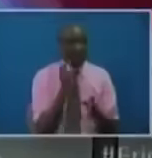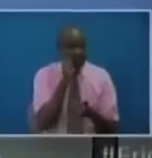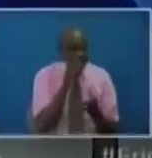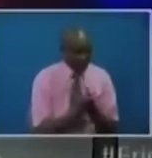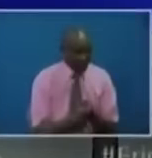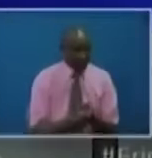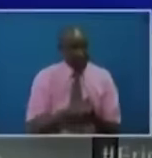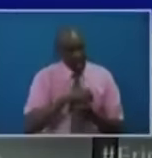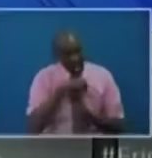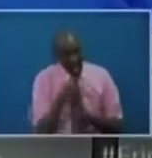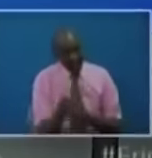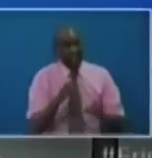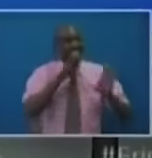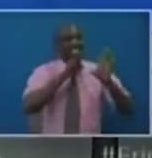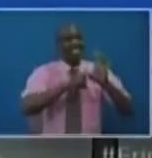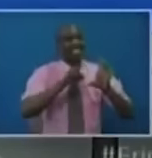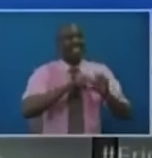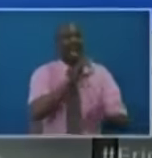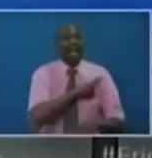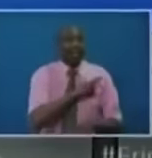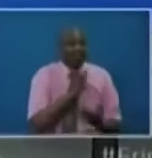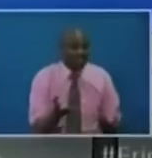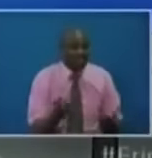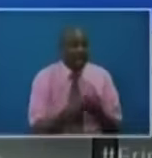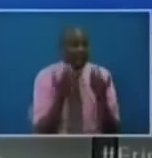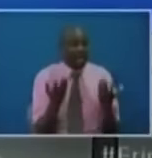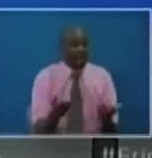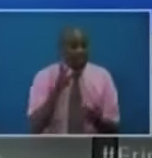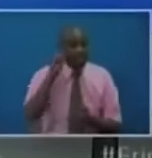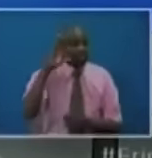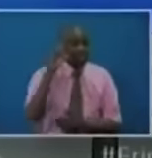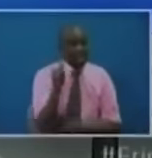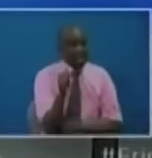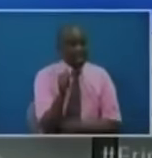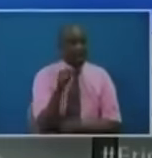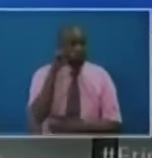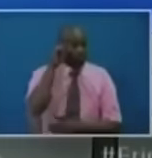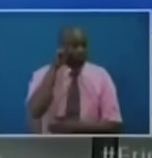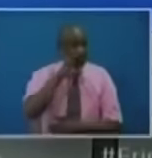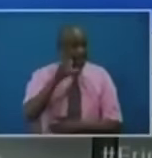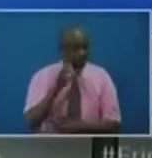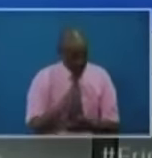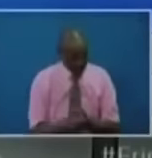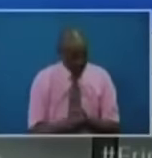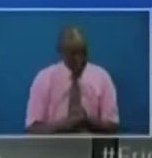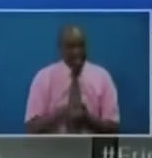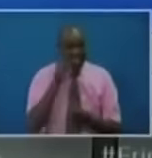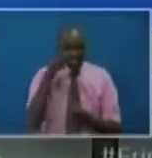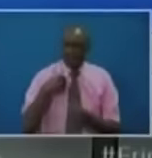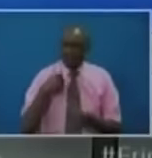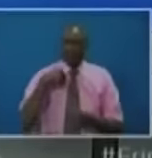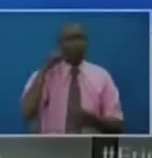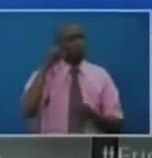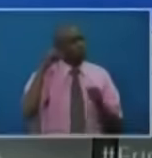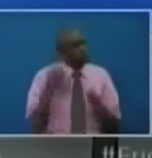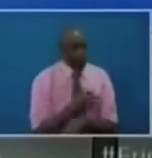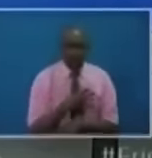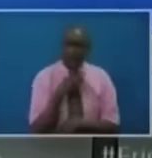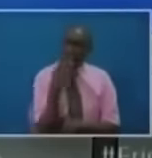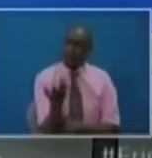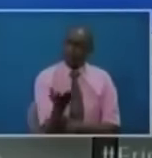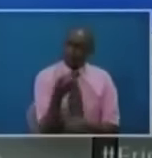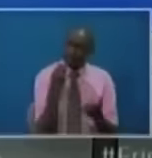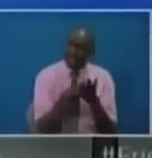look at some of the seating allowances that went to the MCAs of Mombasa County that raises a lot of concern in terms